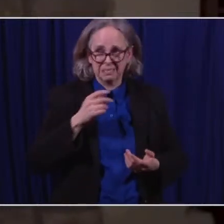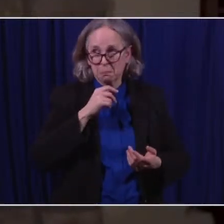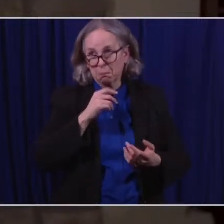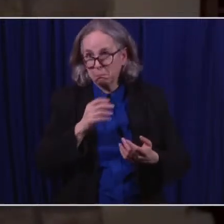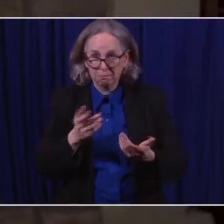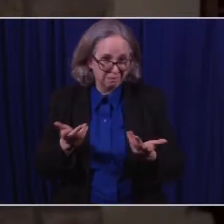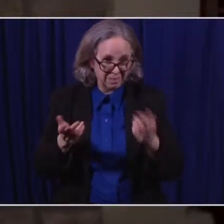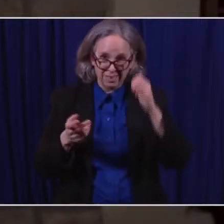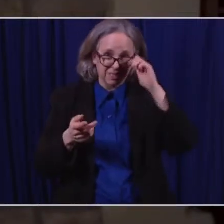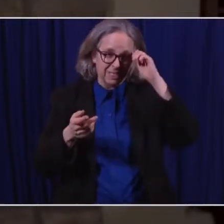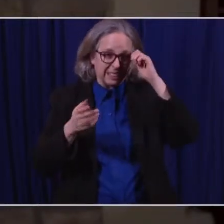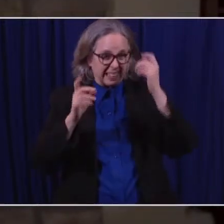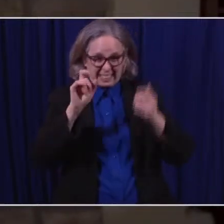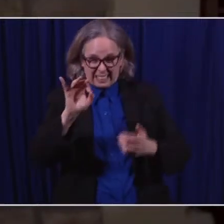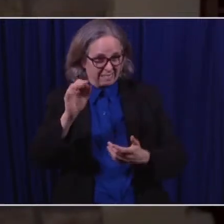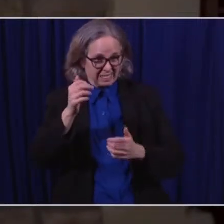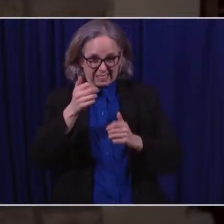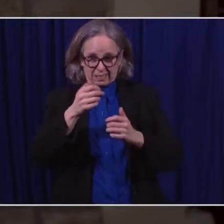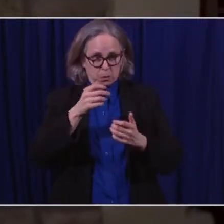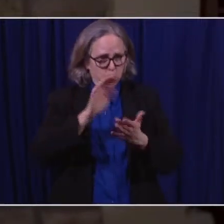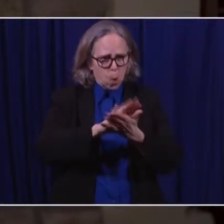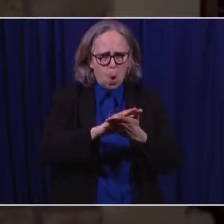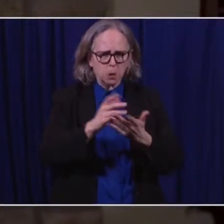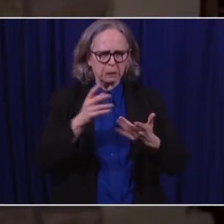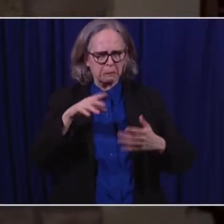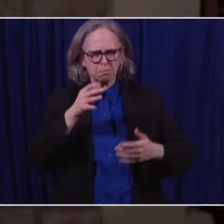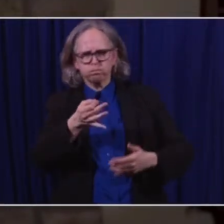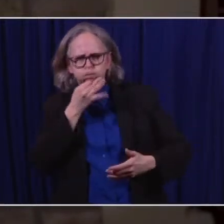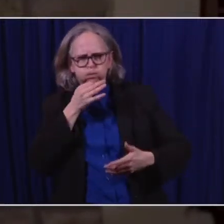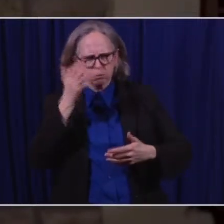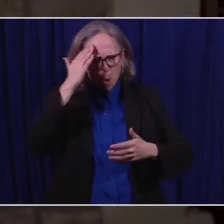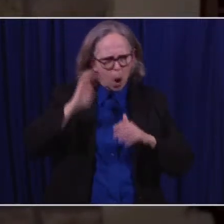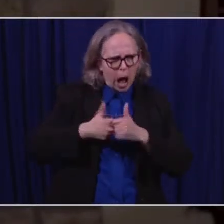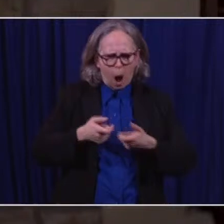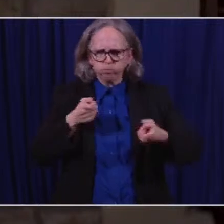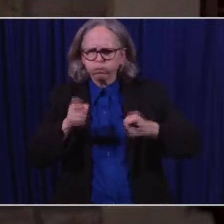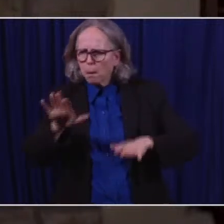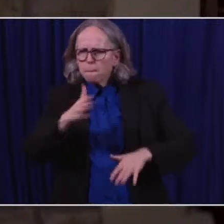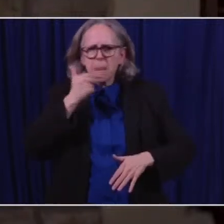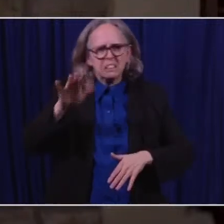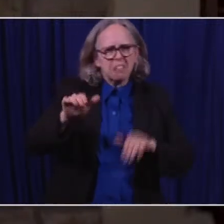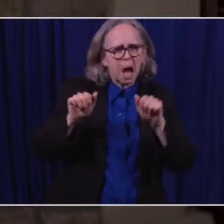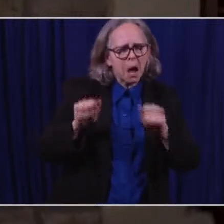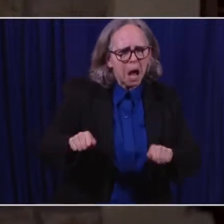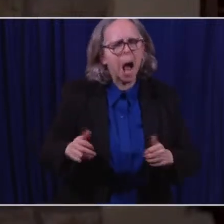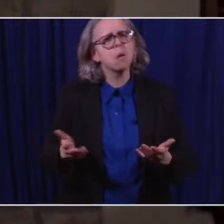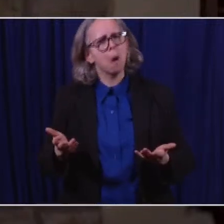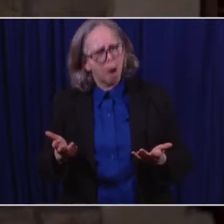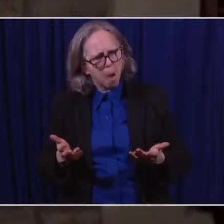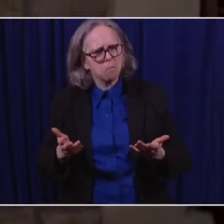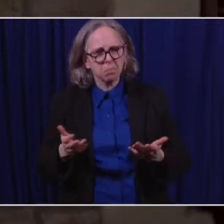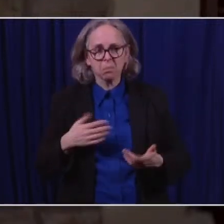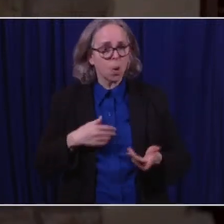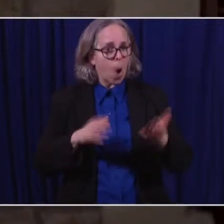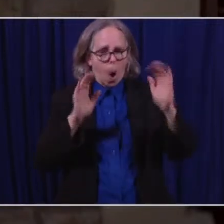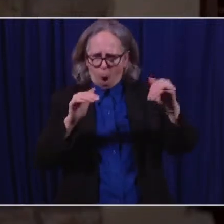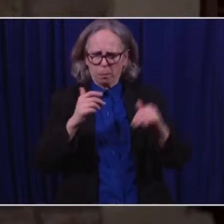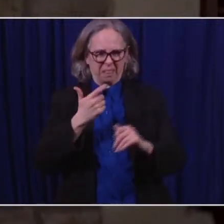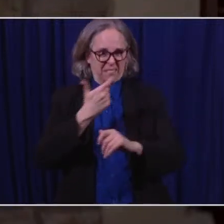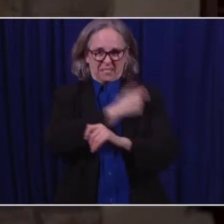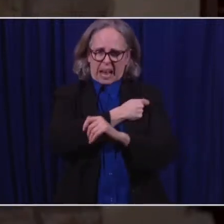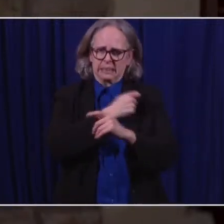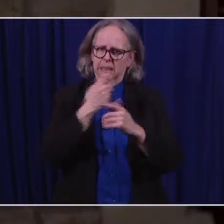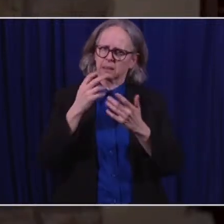do. And we hope that, armed with this extra help through the vaccine, that they will be able to